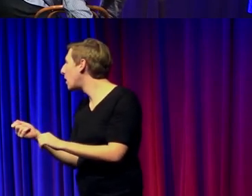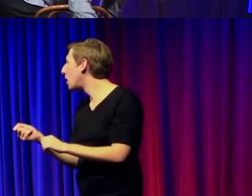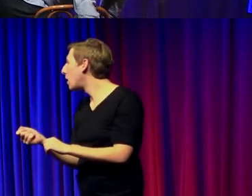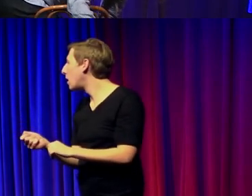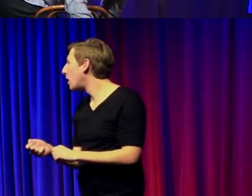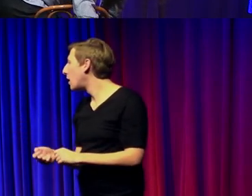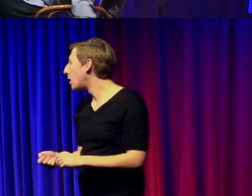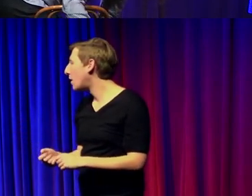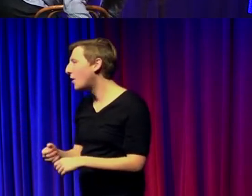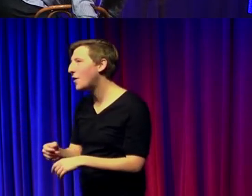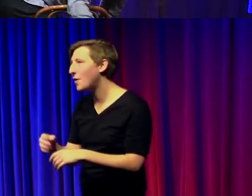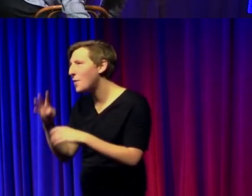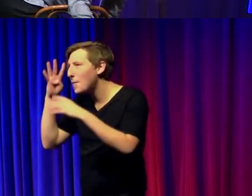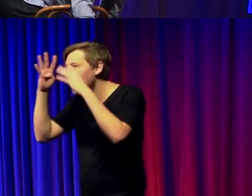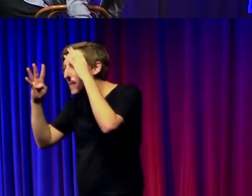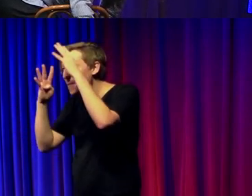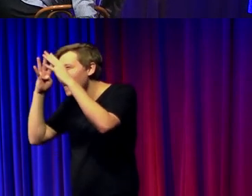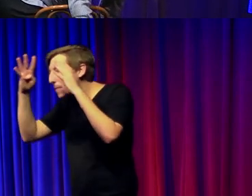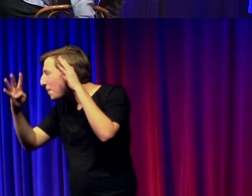it's really jammed in there.